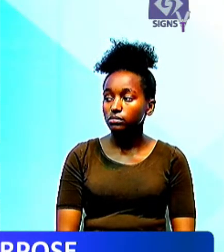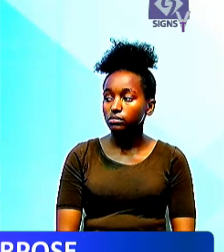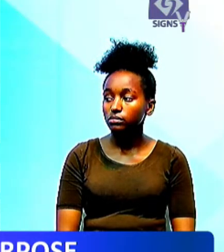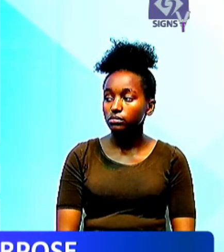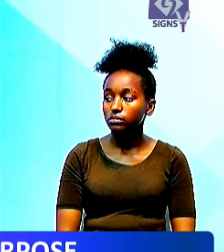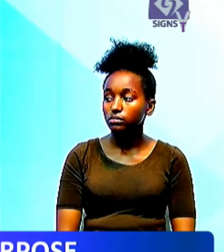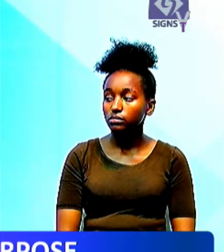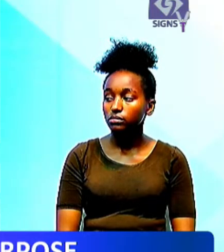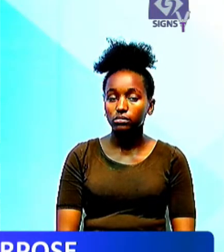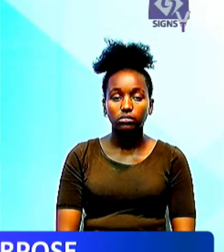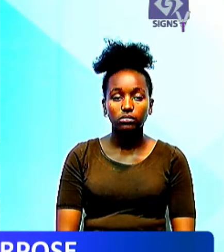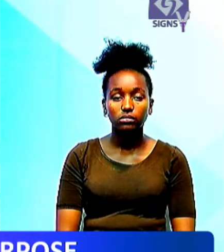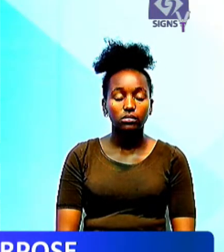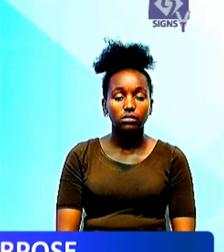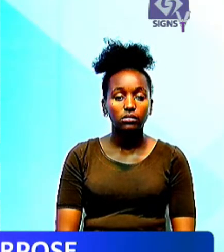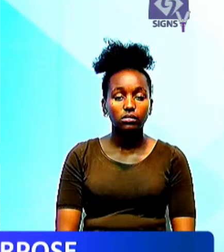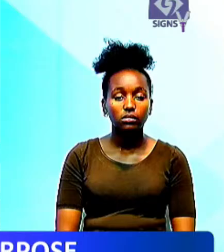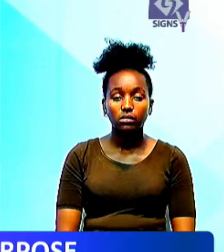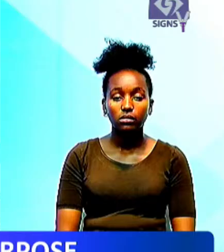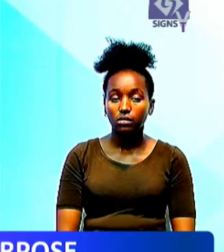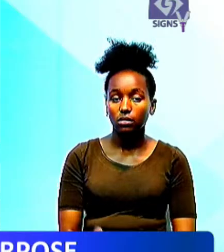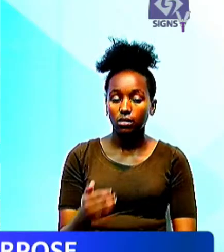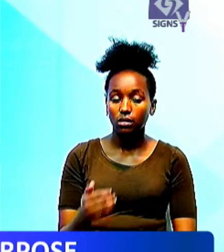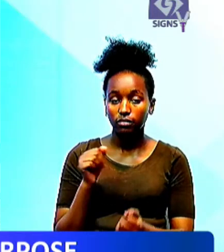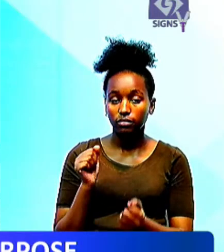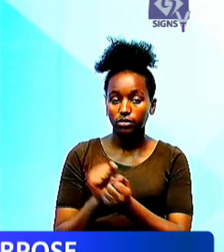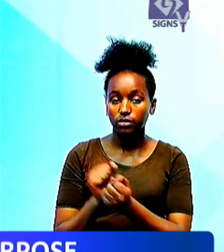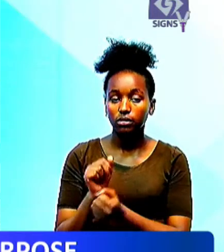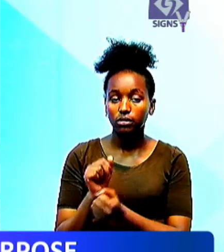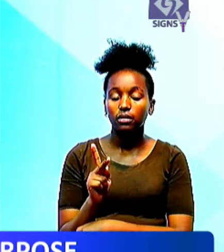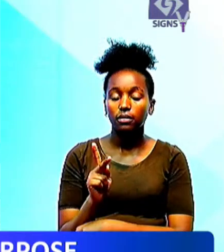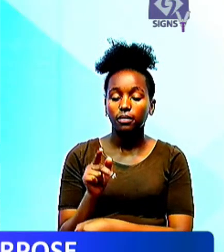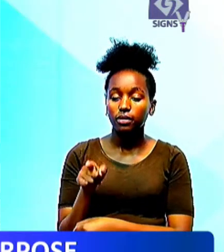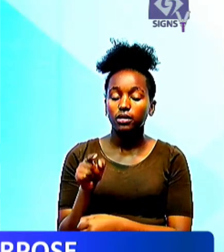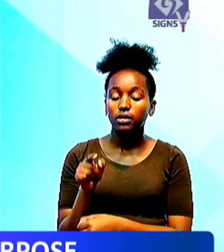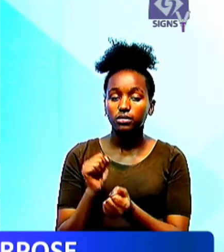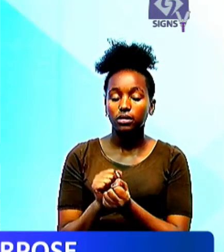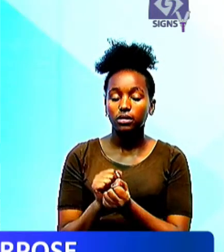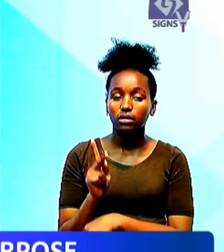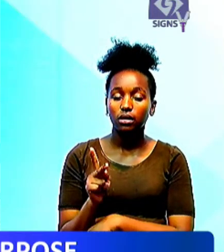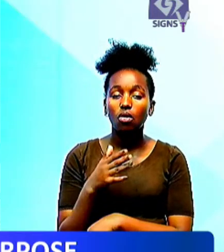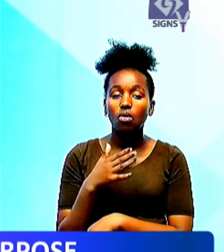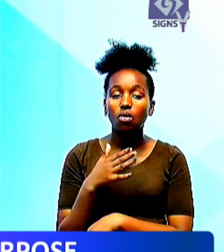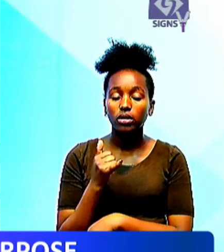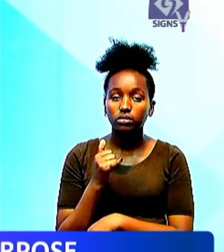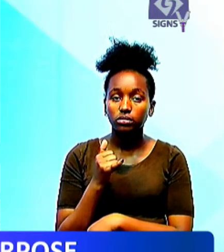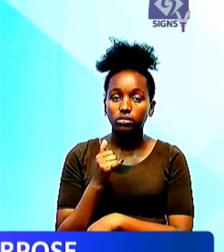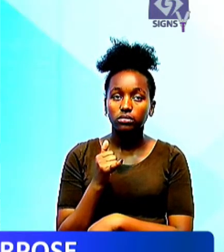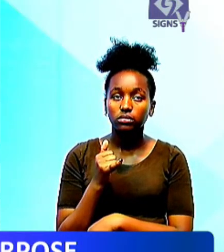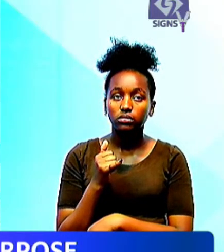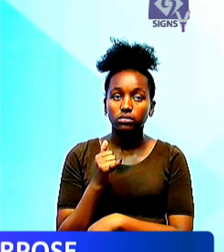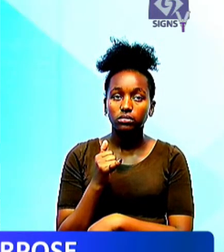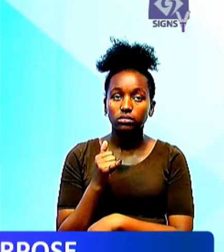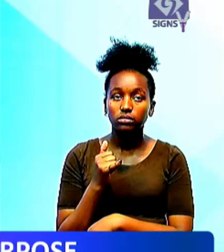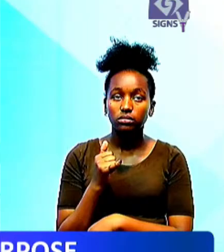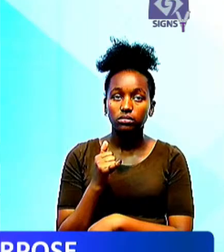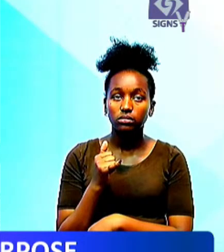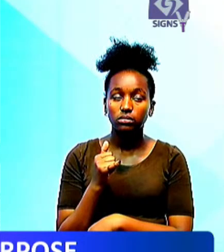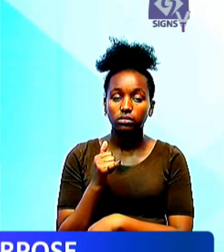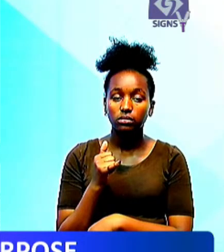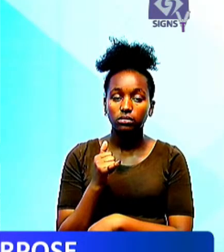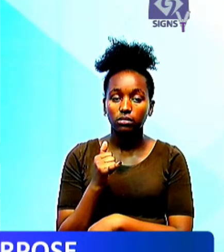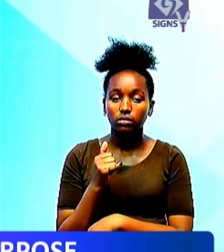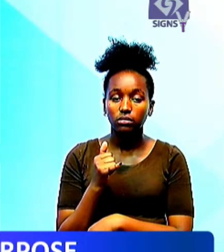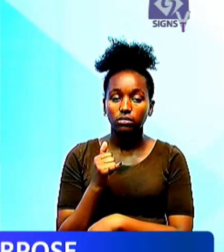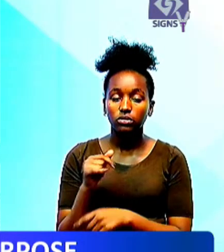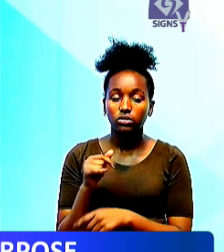money market fund. Not necessarily. Let's say I have 10,000. 10,000, I was about to use a mask example, but we had a sad story of a